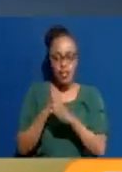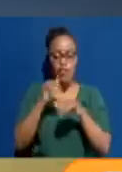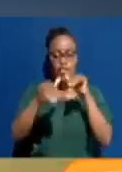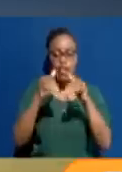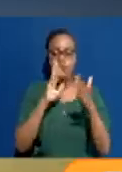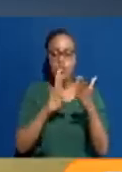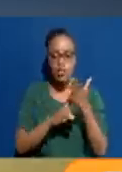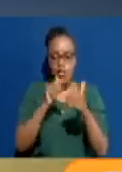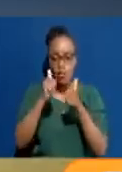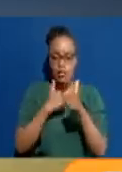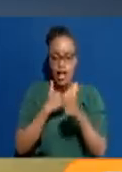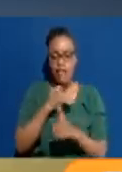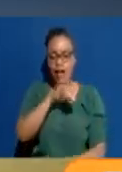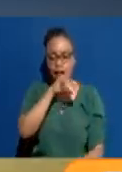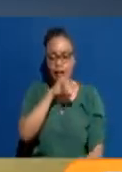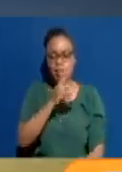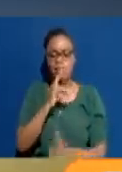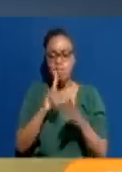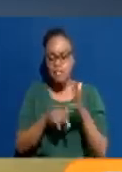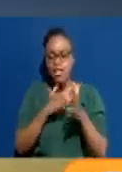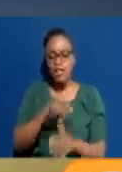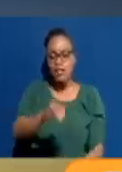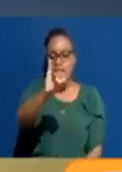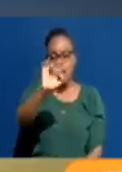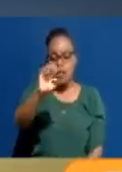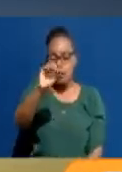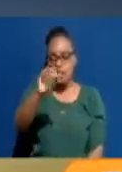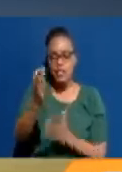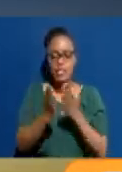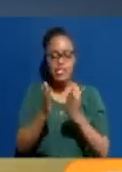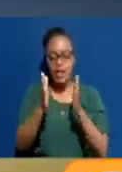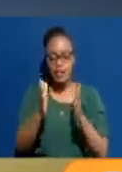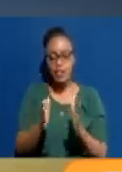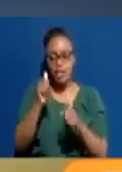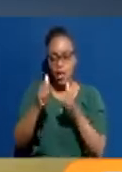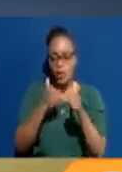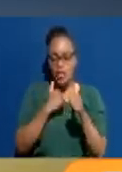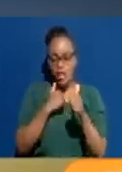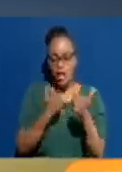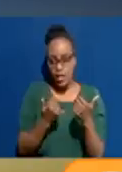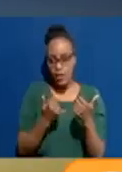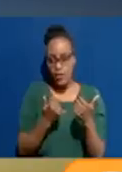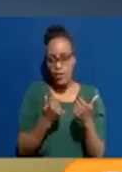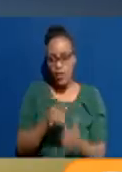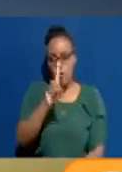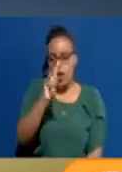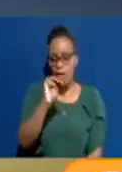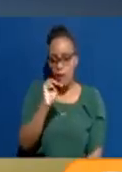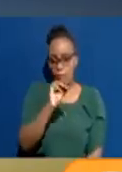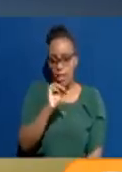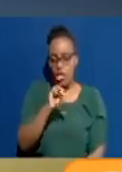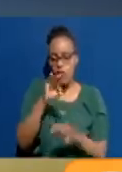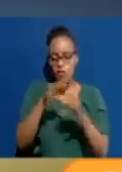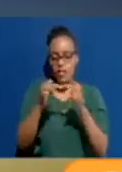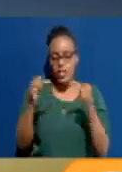election results, which Odinga claims are in the IEBC servers, put him at 8.1 million votes